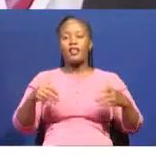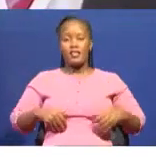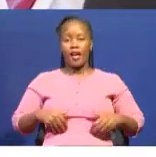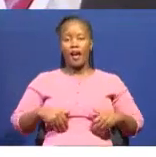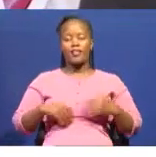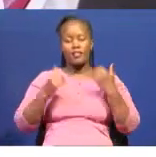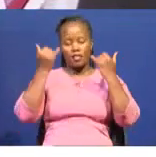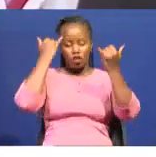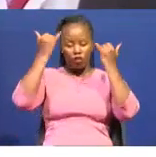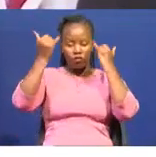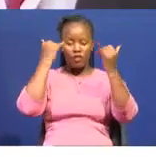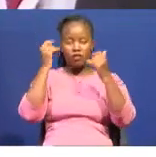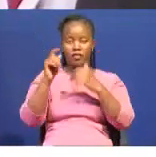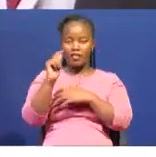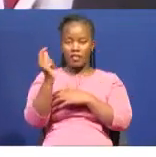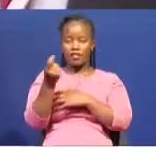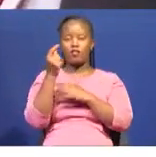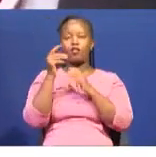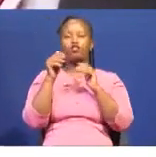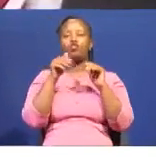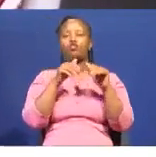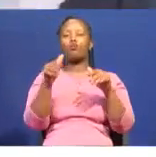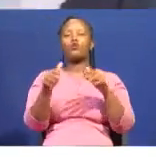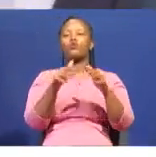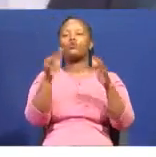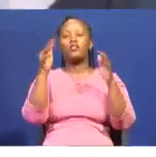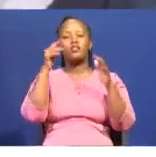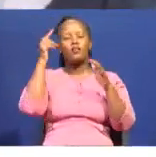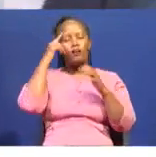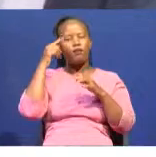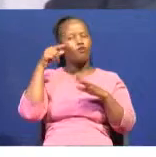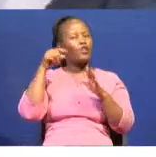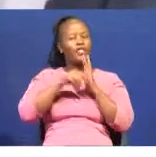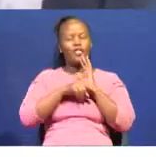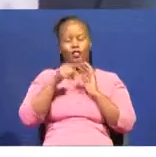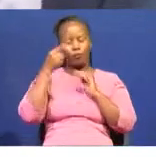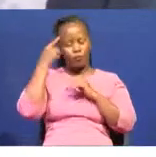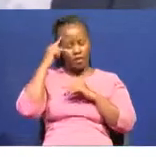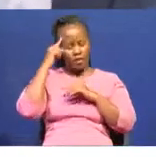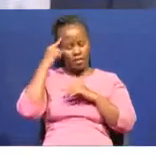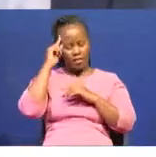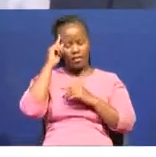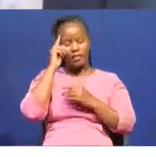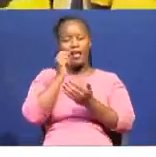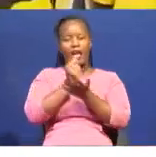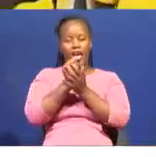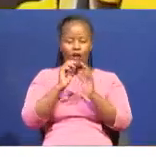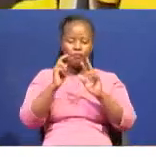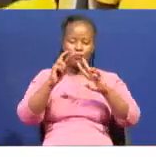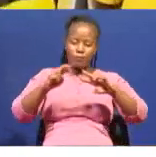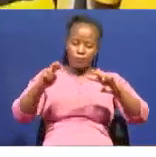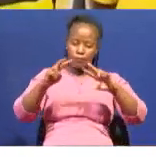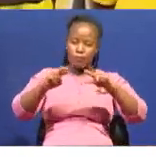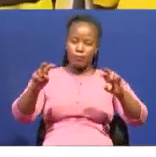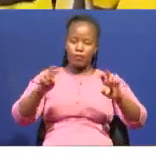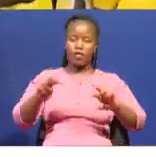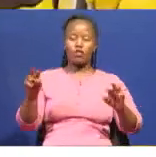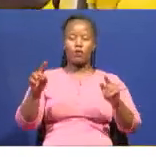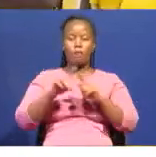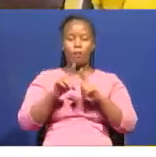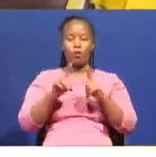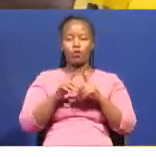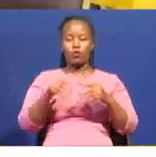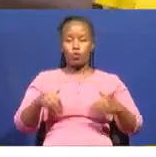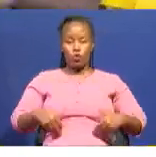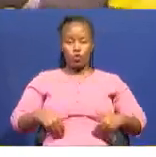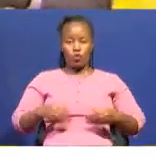serves as a vital platform for nurturing scientific thinking, encouraging research, and showcasing youth-led solutions to some